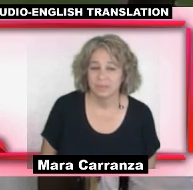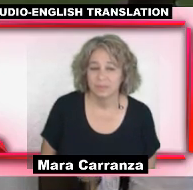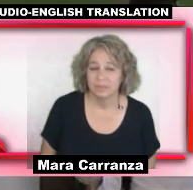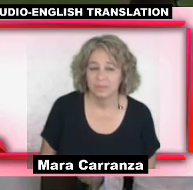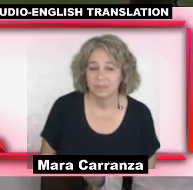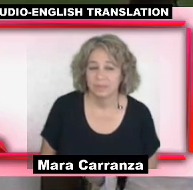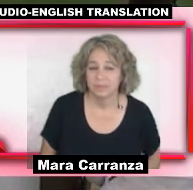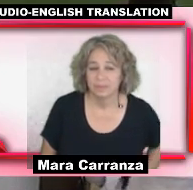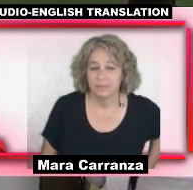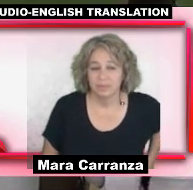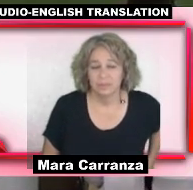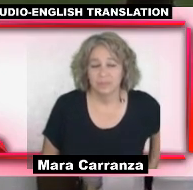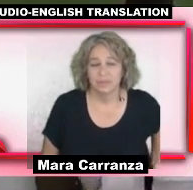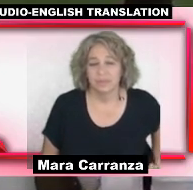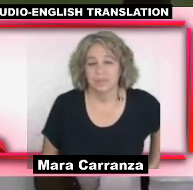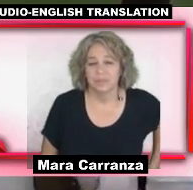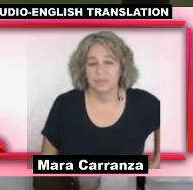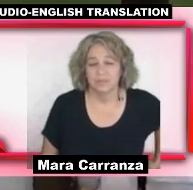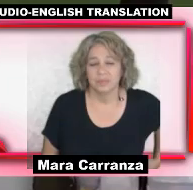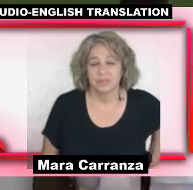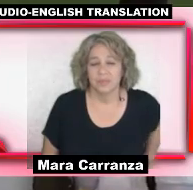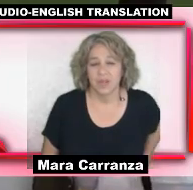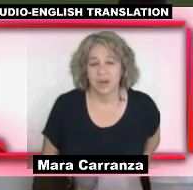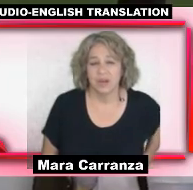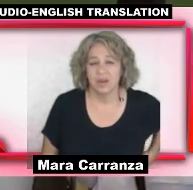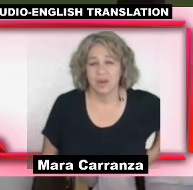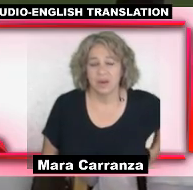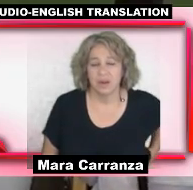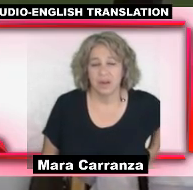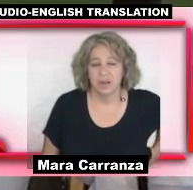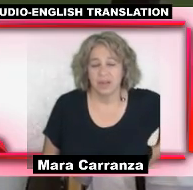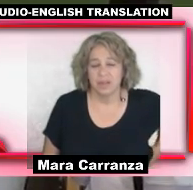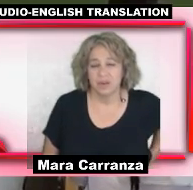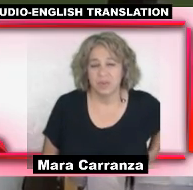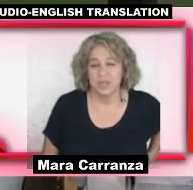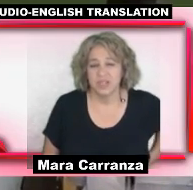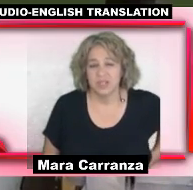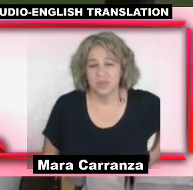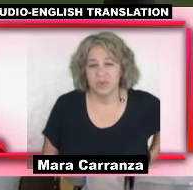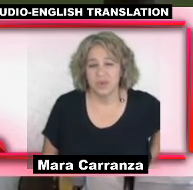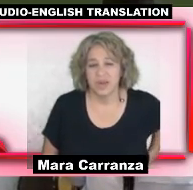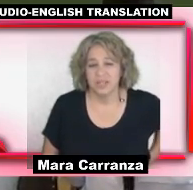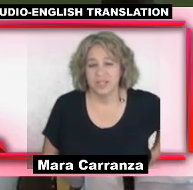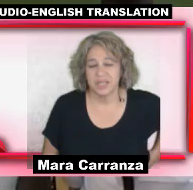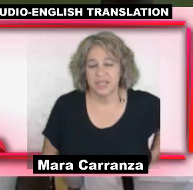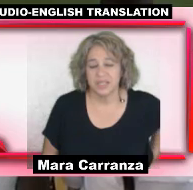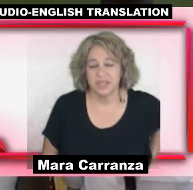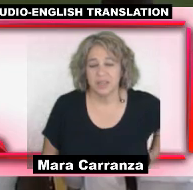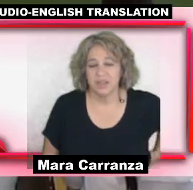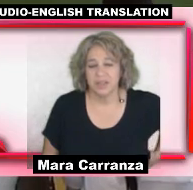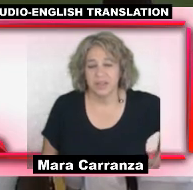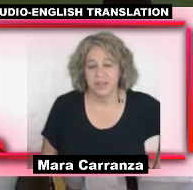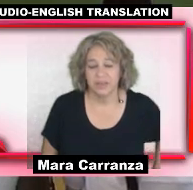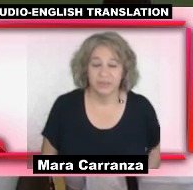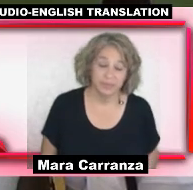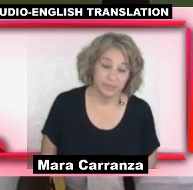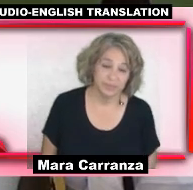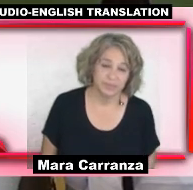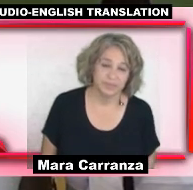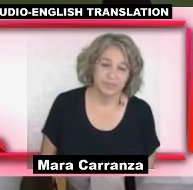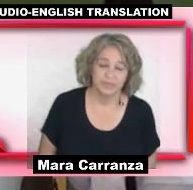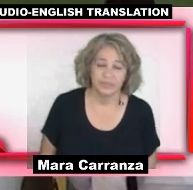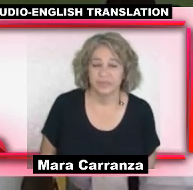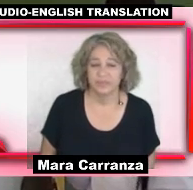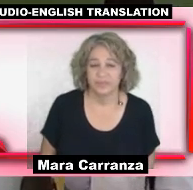Es que es la relación con el gobierno de Estados Unidos. The relationship with the United States is good.